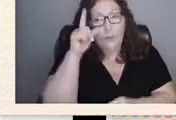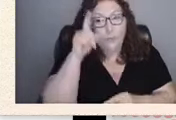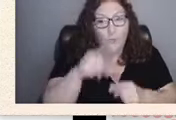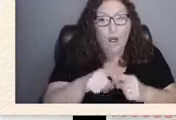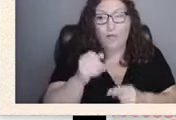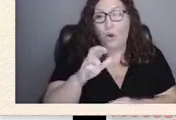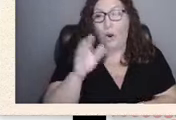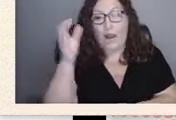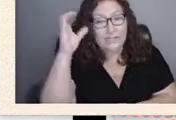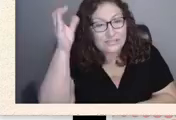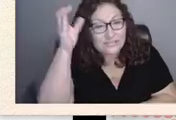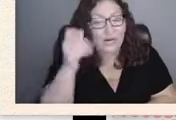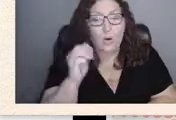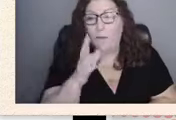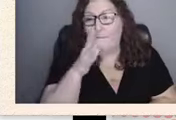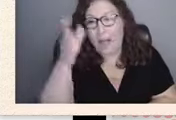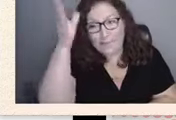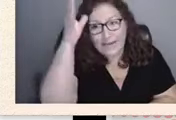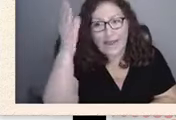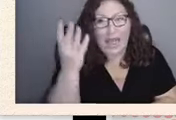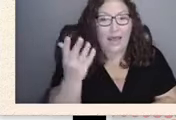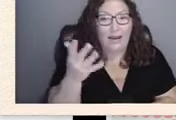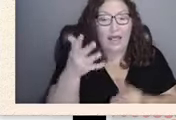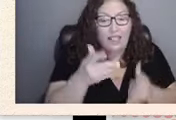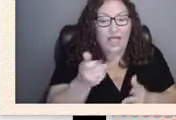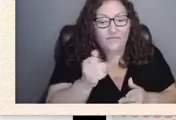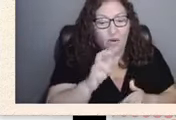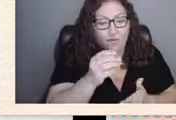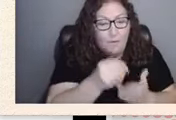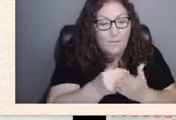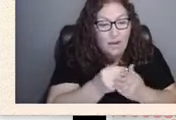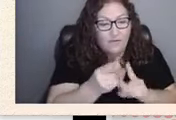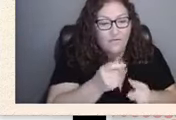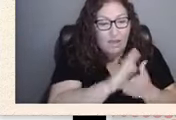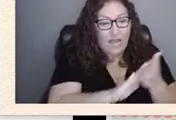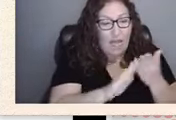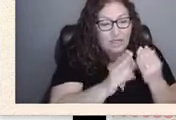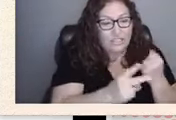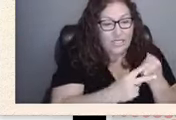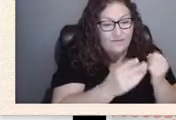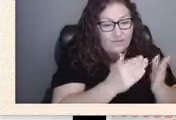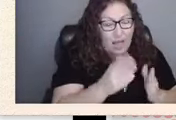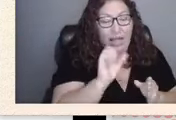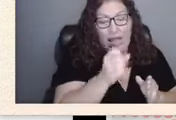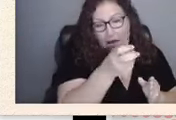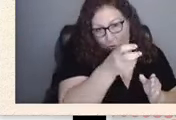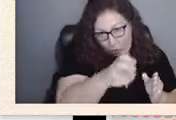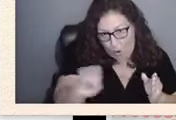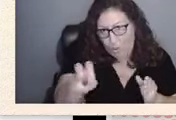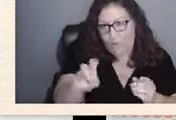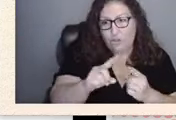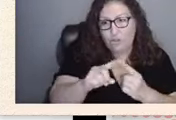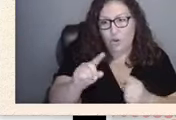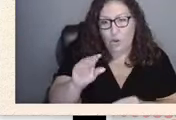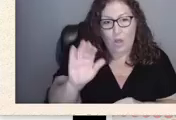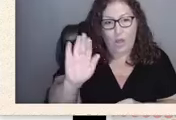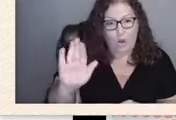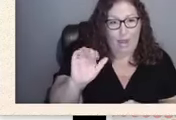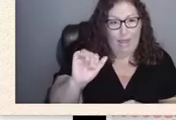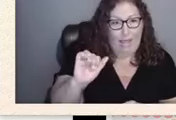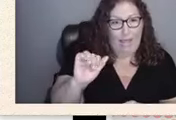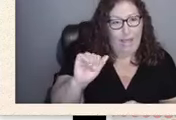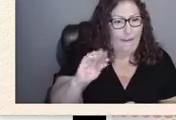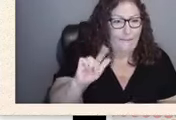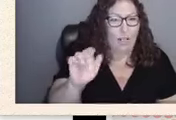cousin or a mom and dad have leftover funds in a college savings plan. They can actually roll those funds over to an ABLE account. So it's a